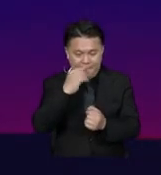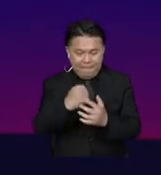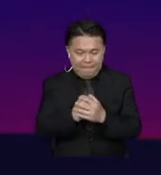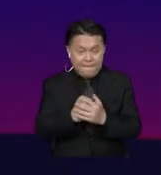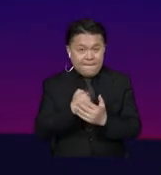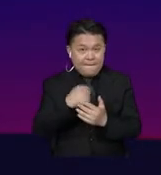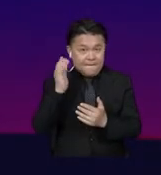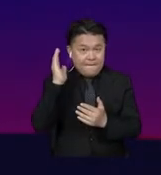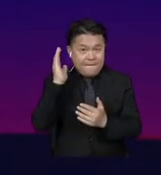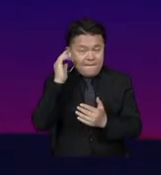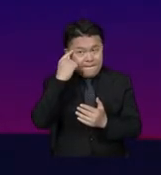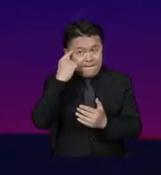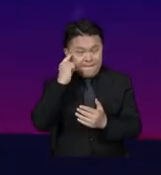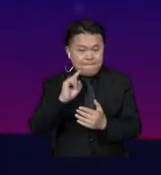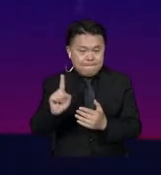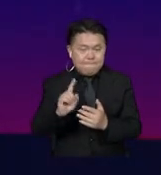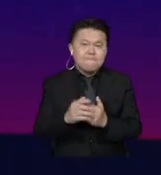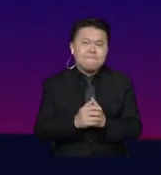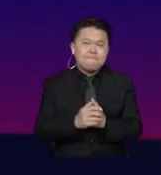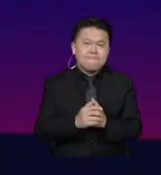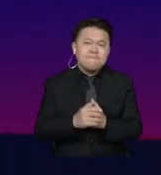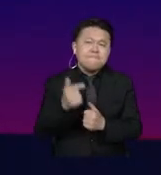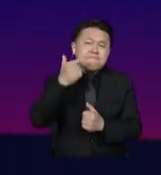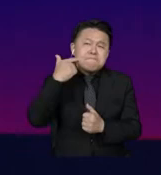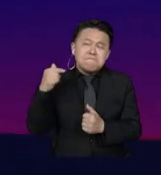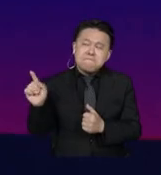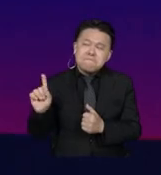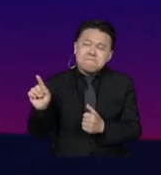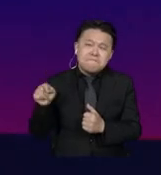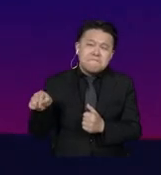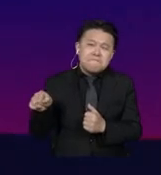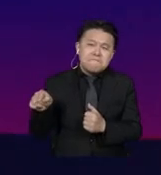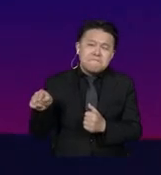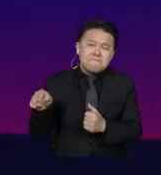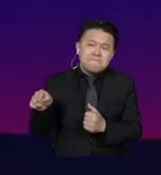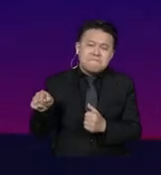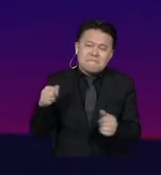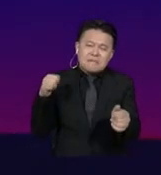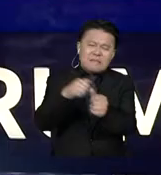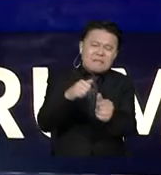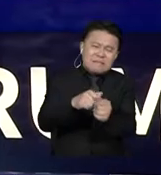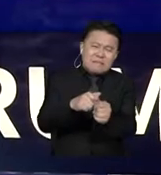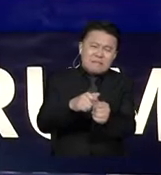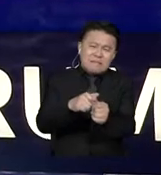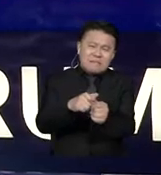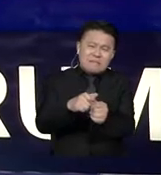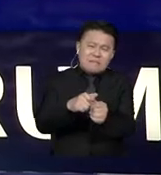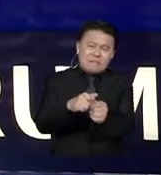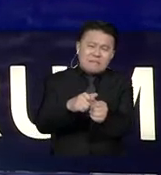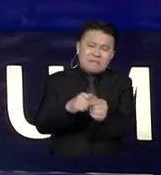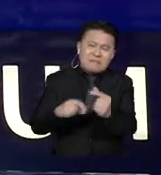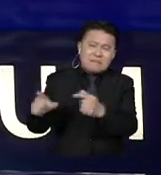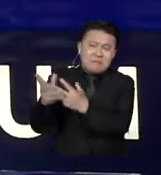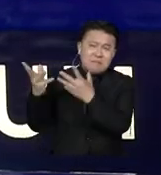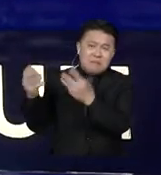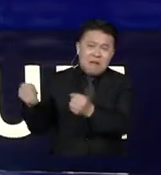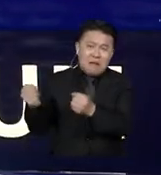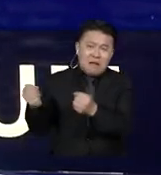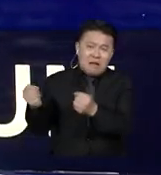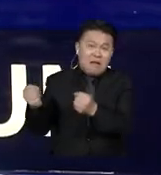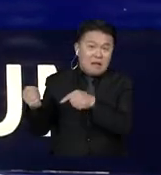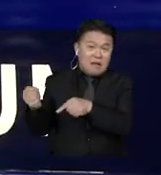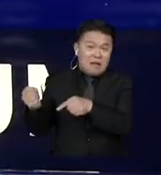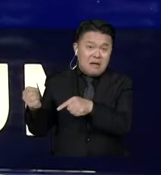are wolves still aggressive, and how have they evolved, given that they're only friendly with their